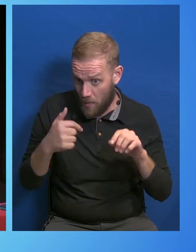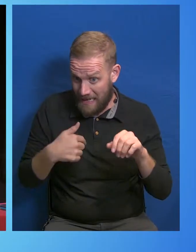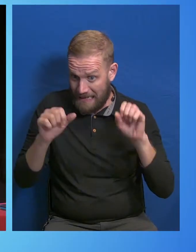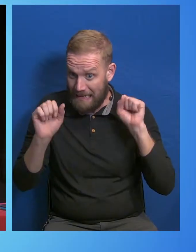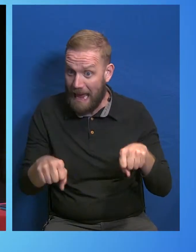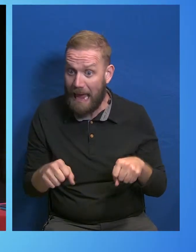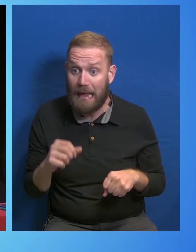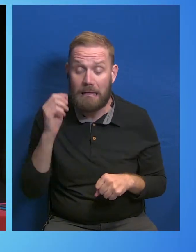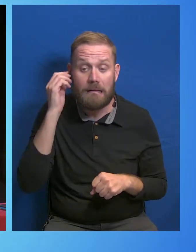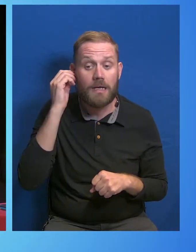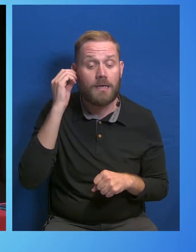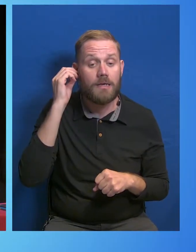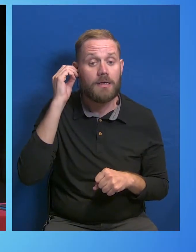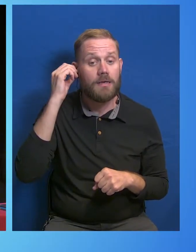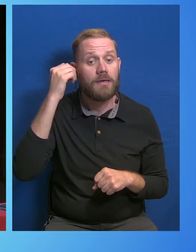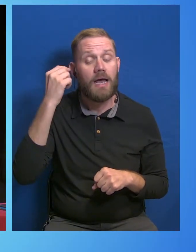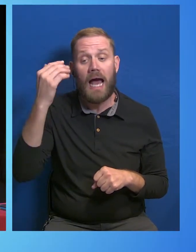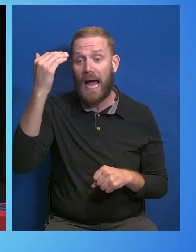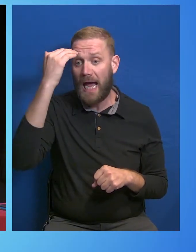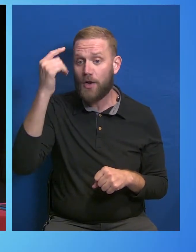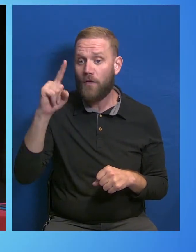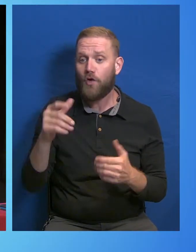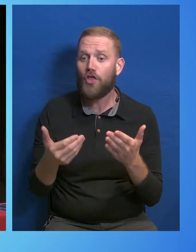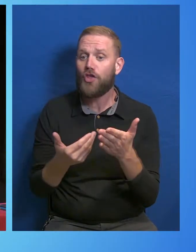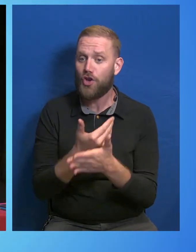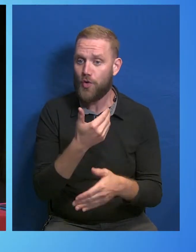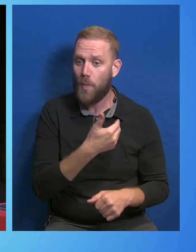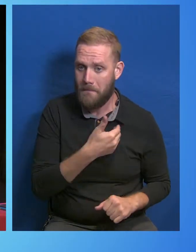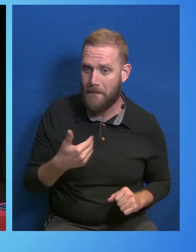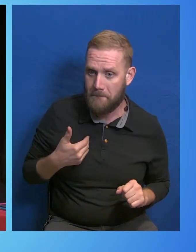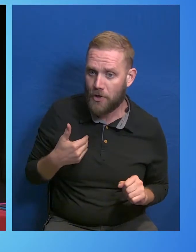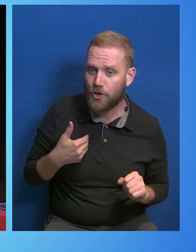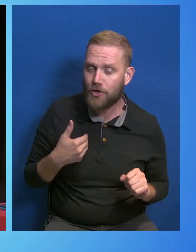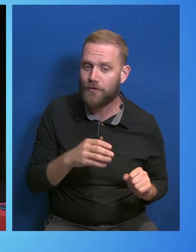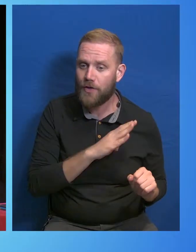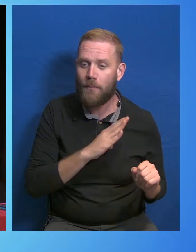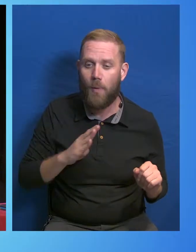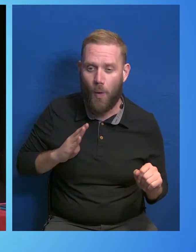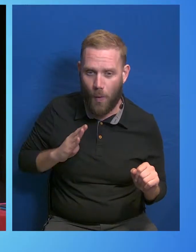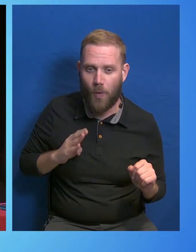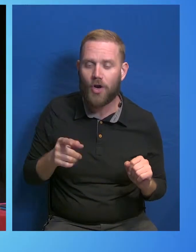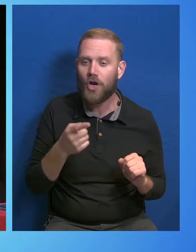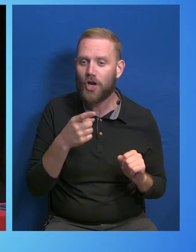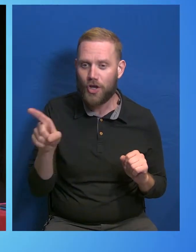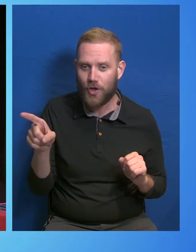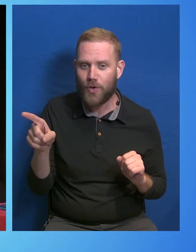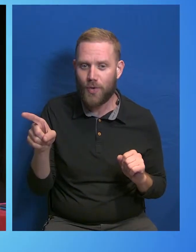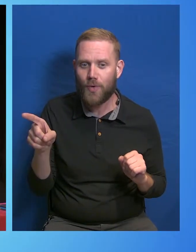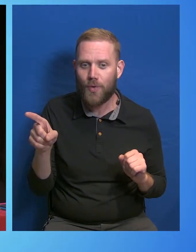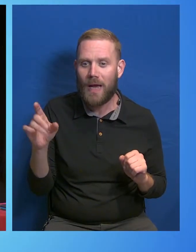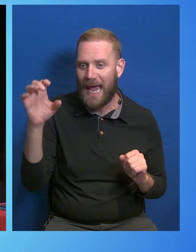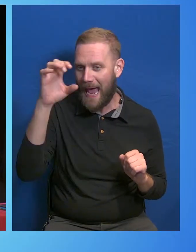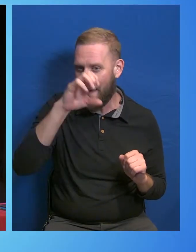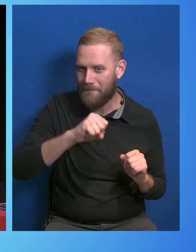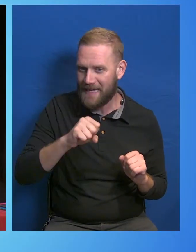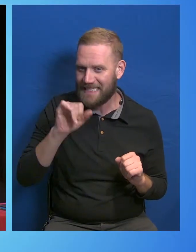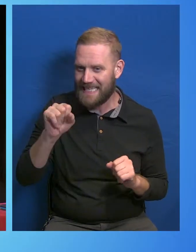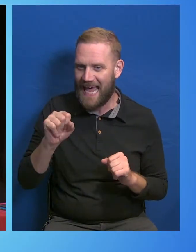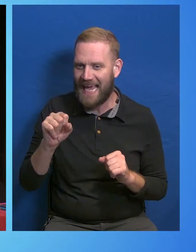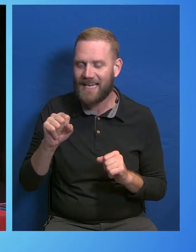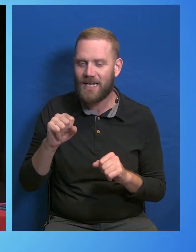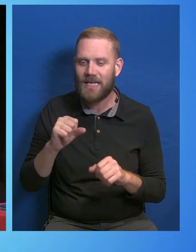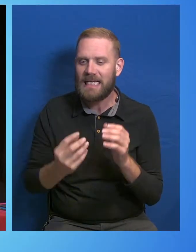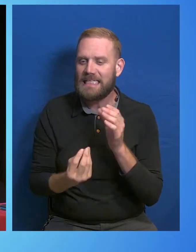that. I know that for the new board members, you have missed the spring work